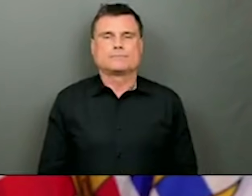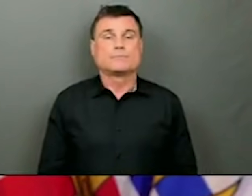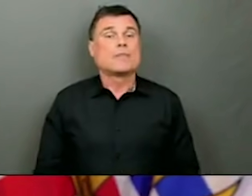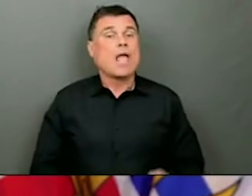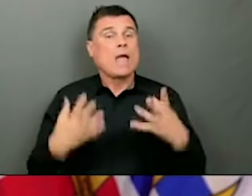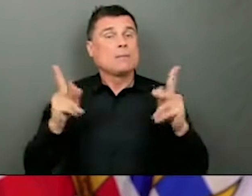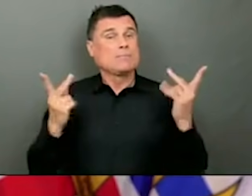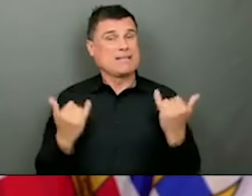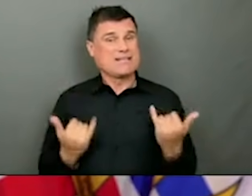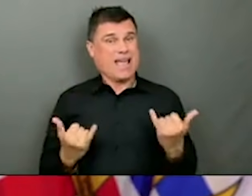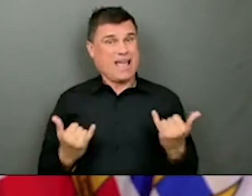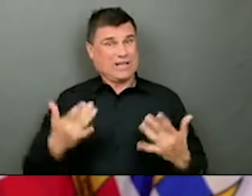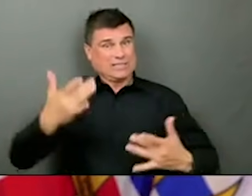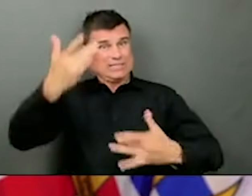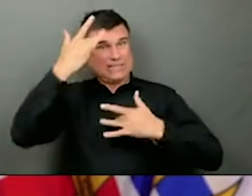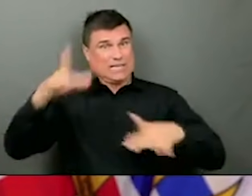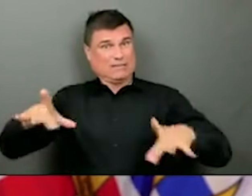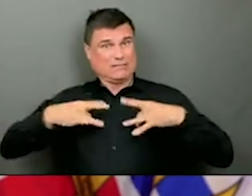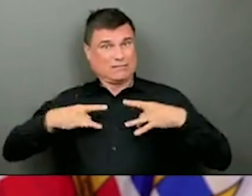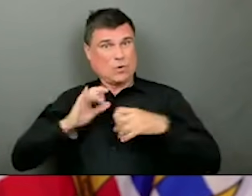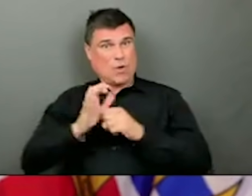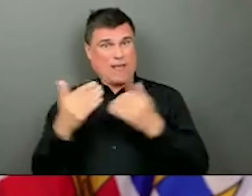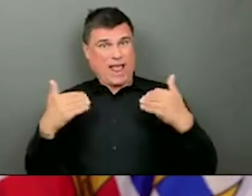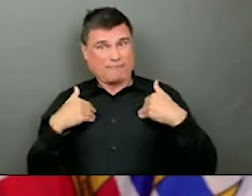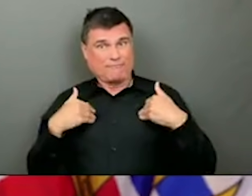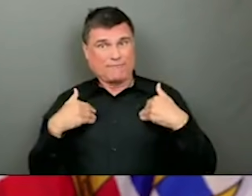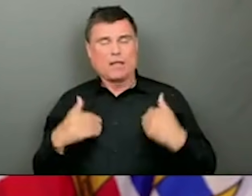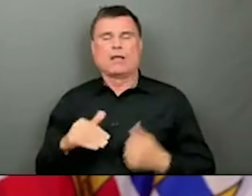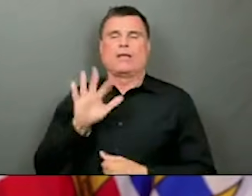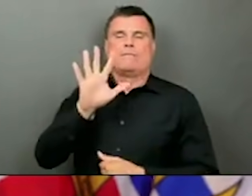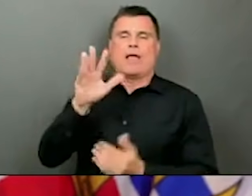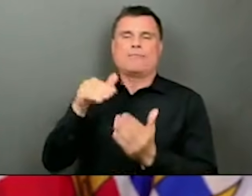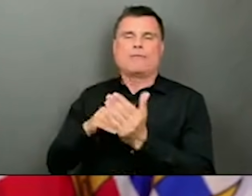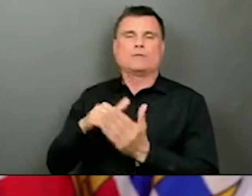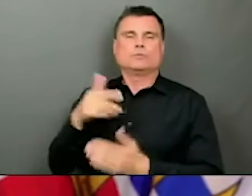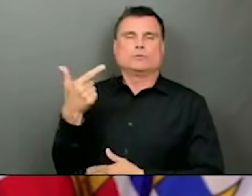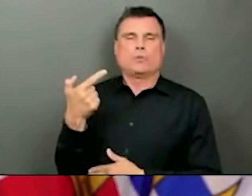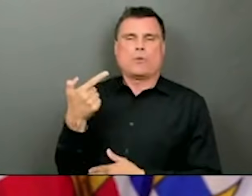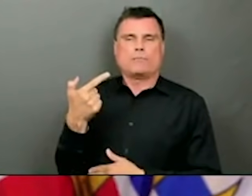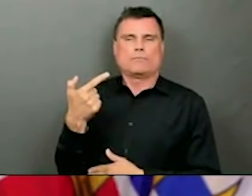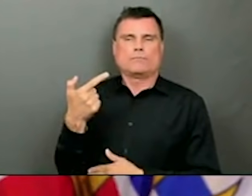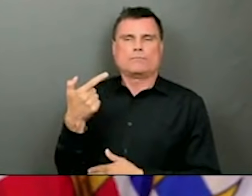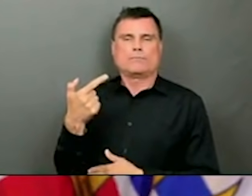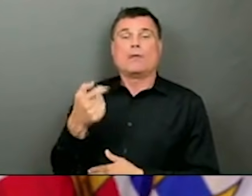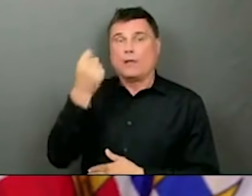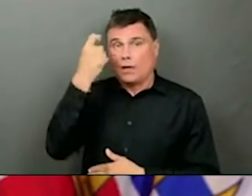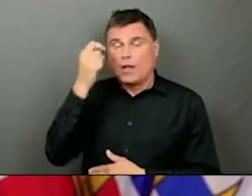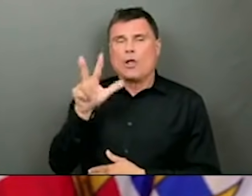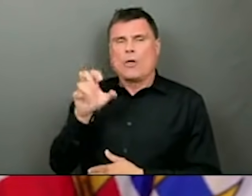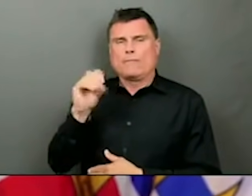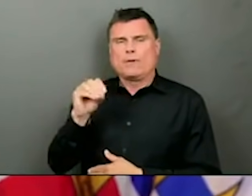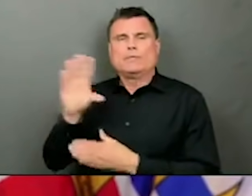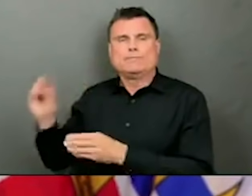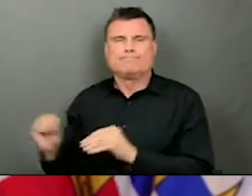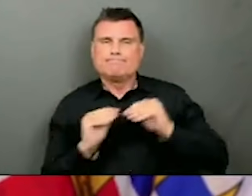active cases across the province, of whom 350 people are in hospital right